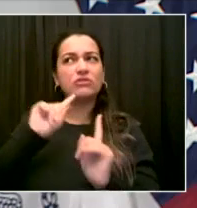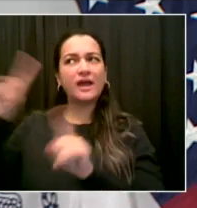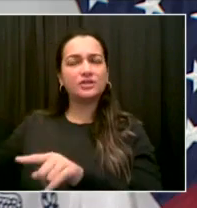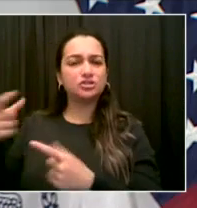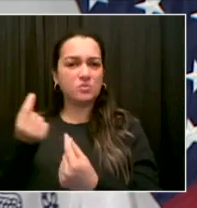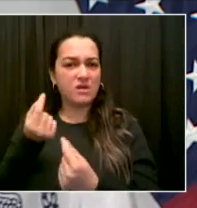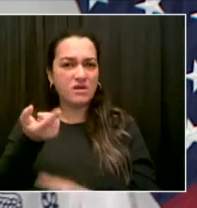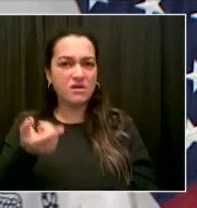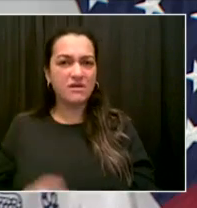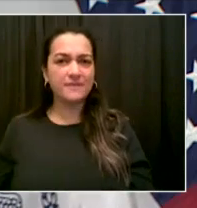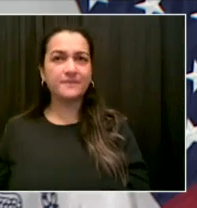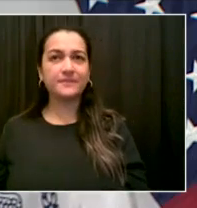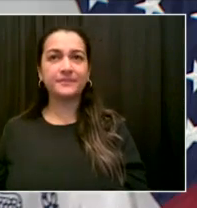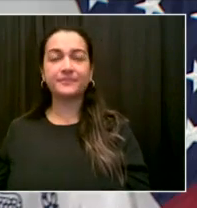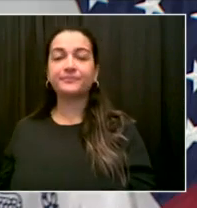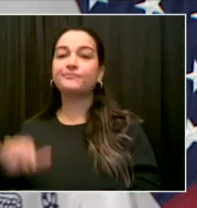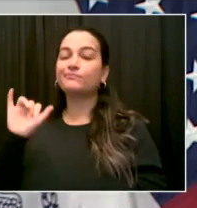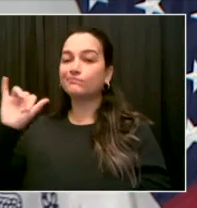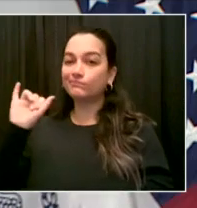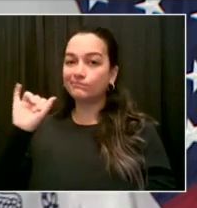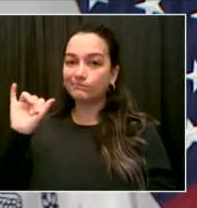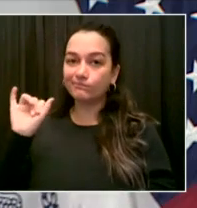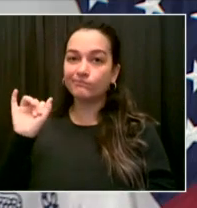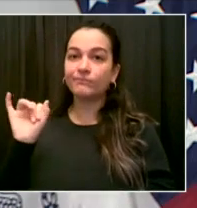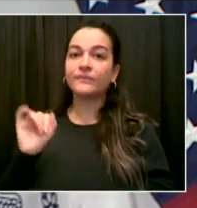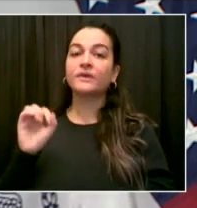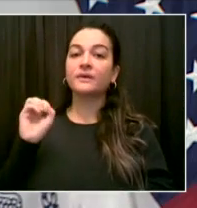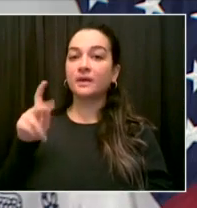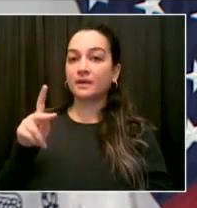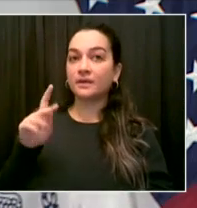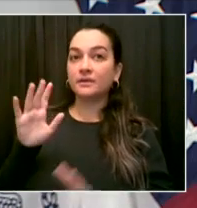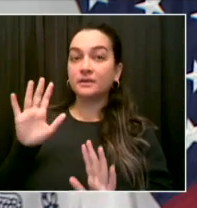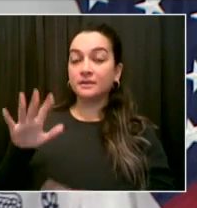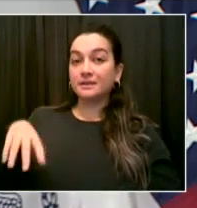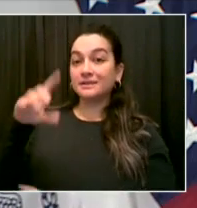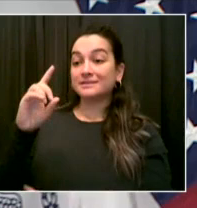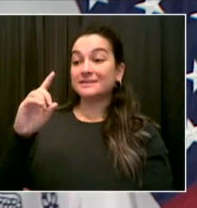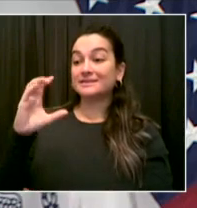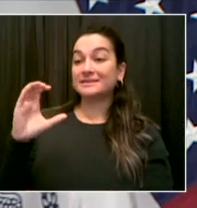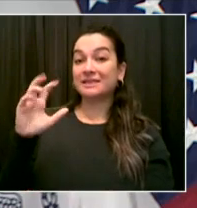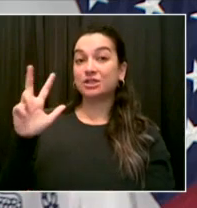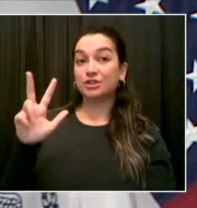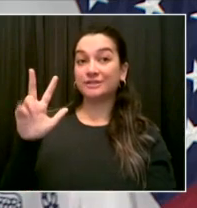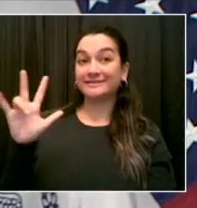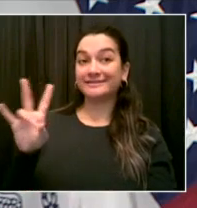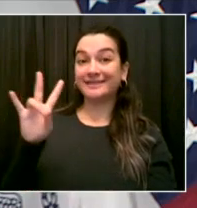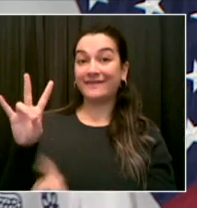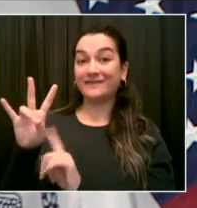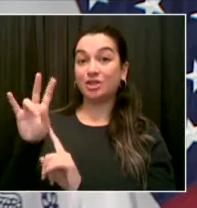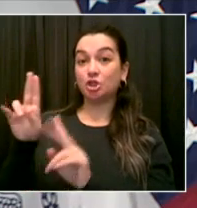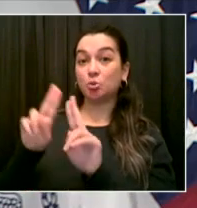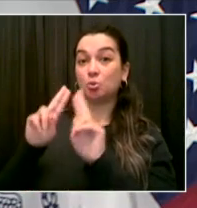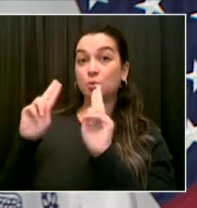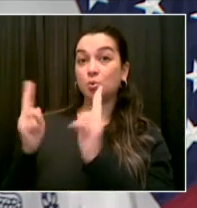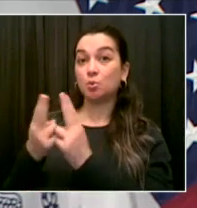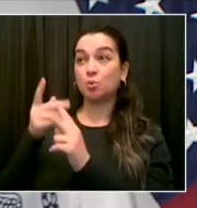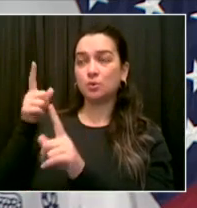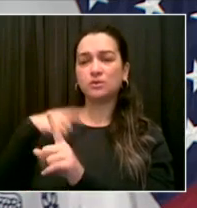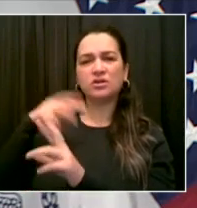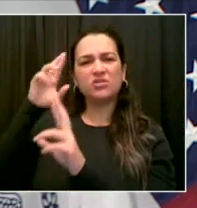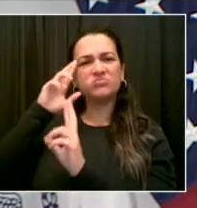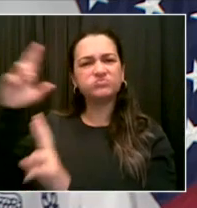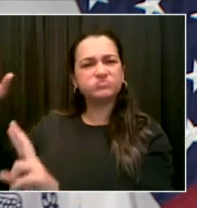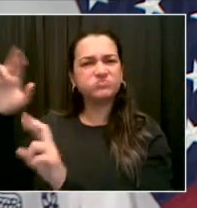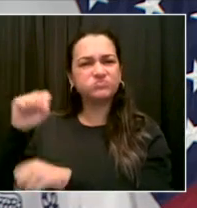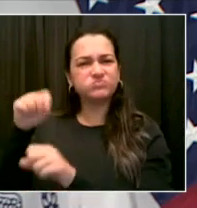and obviously a lot of respect for the men and women of DC 37. And we've been in constant contact with him and with the union.